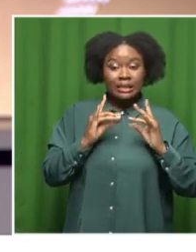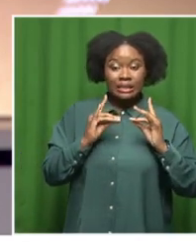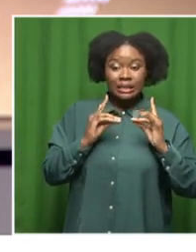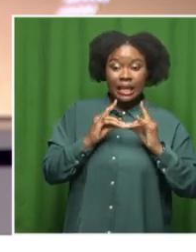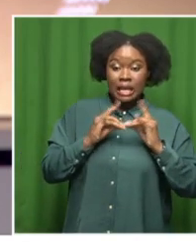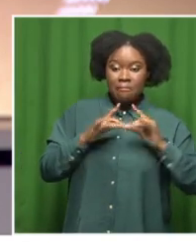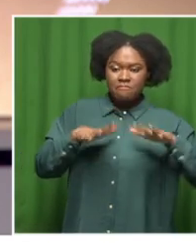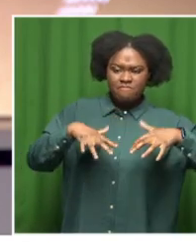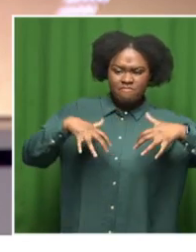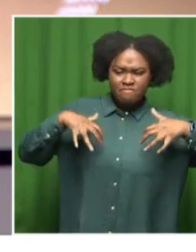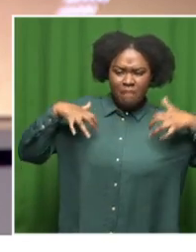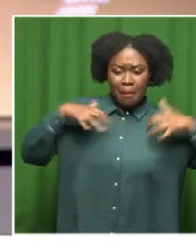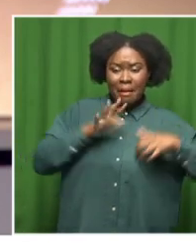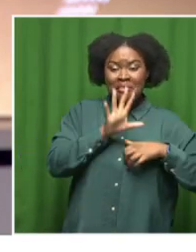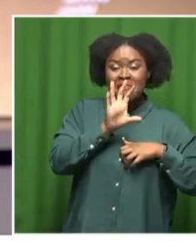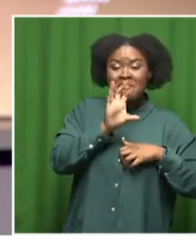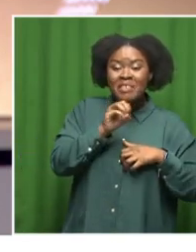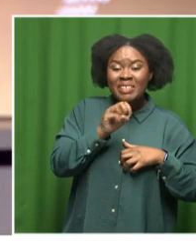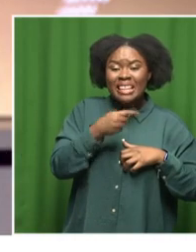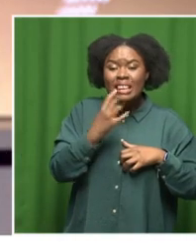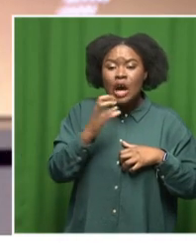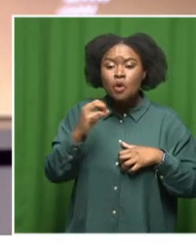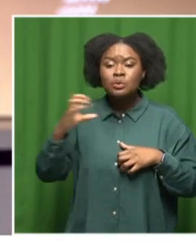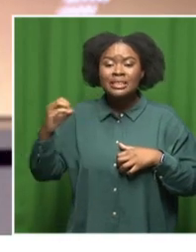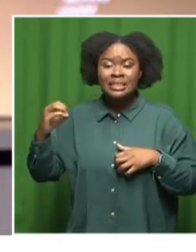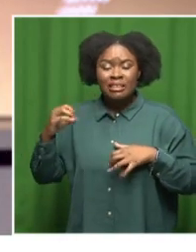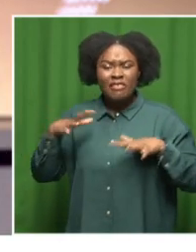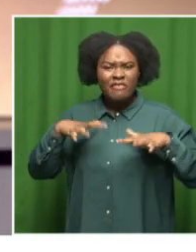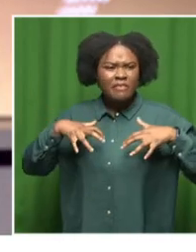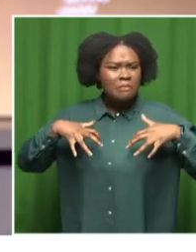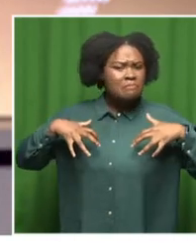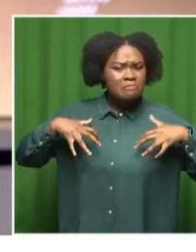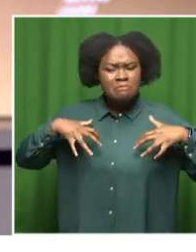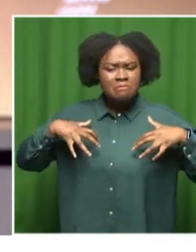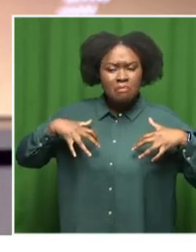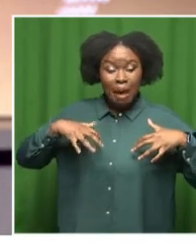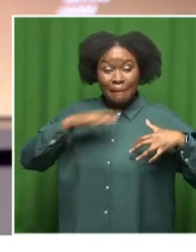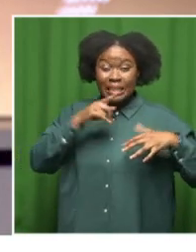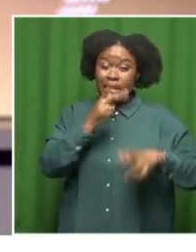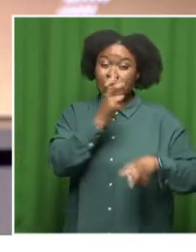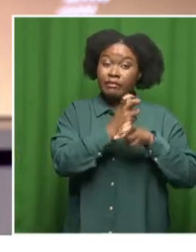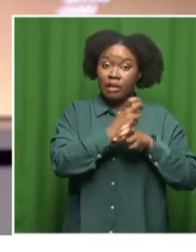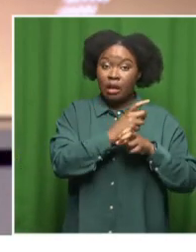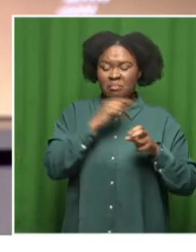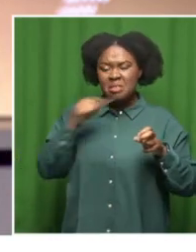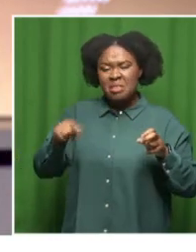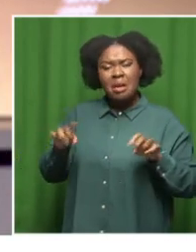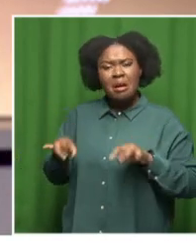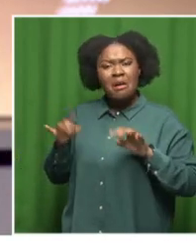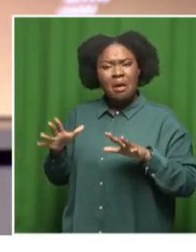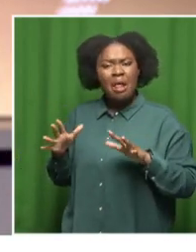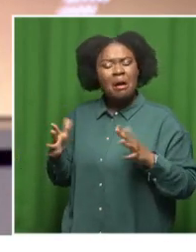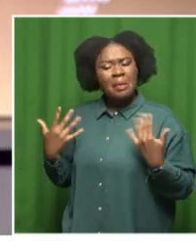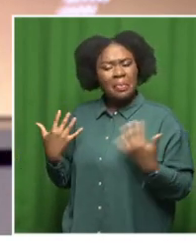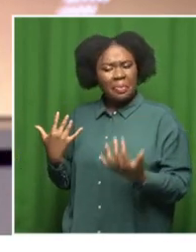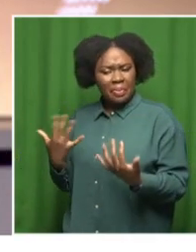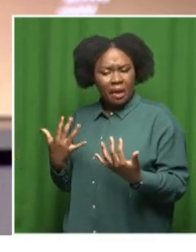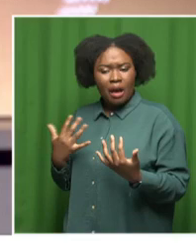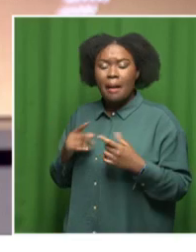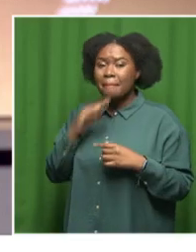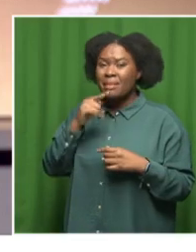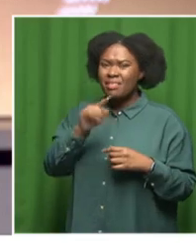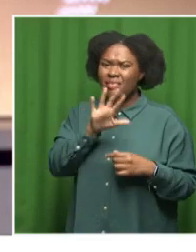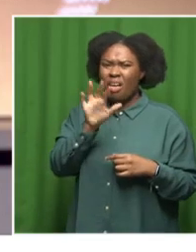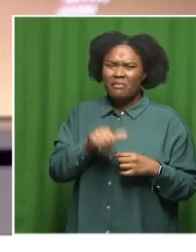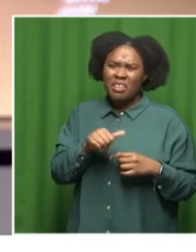for 3, 4 consecutive games. And so I think the Proteas will be in a good spot. Obviously, they're under pressure. They're used to pressure. It's South